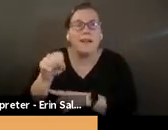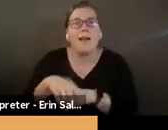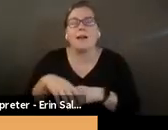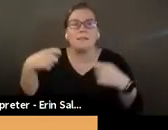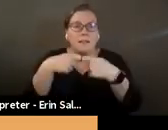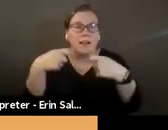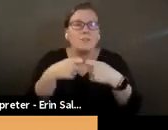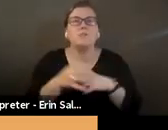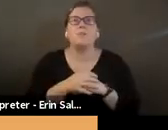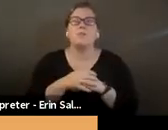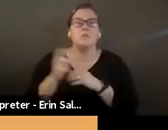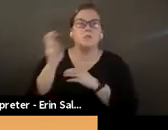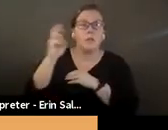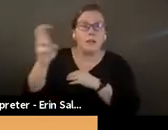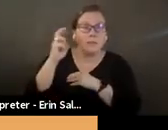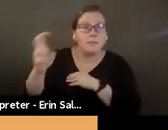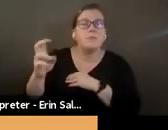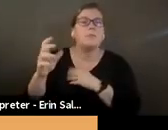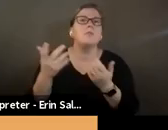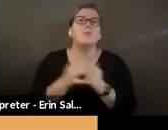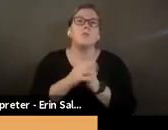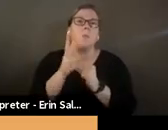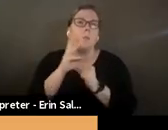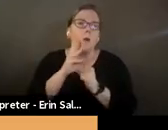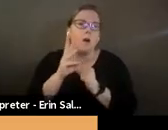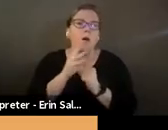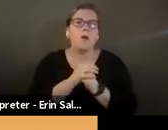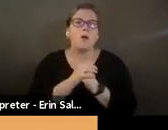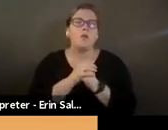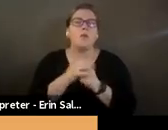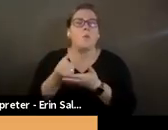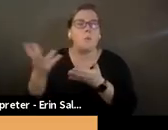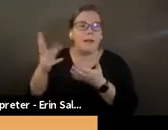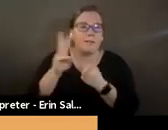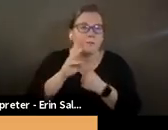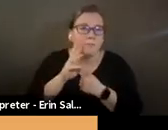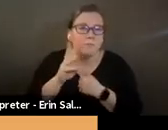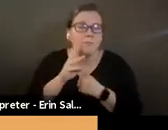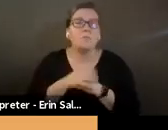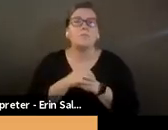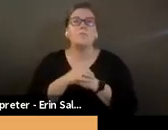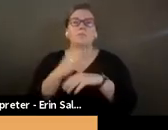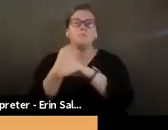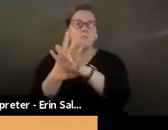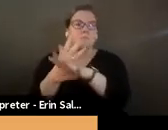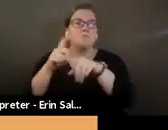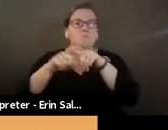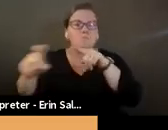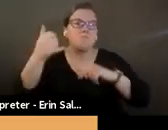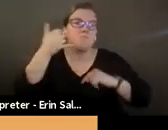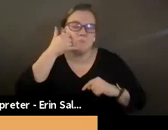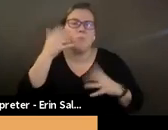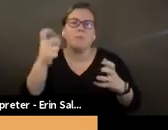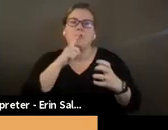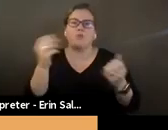some transportation carriers, water, wastewater, and also telecommunications.